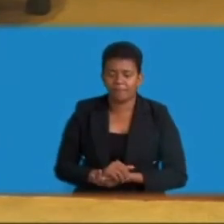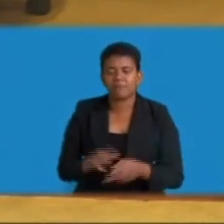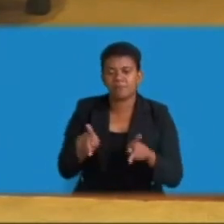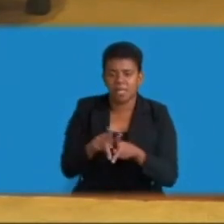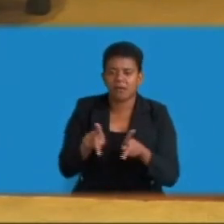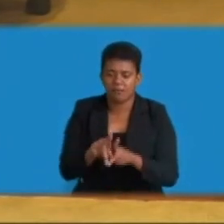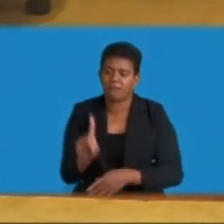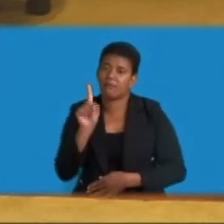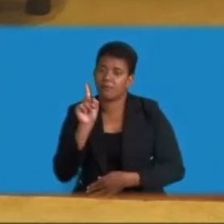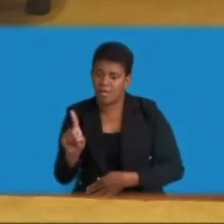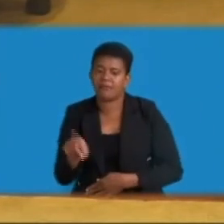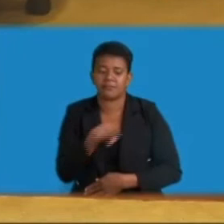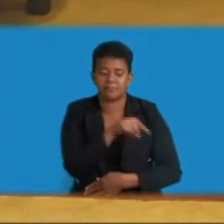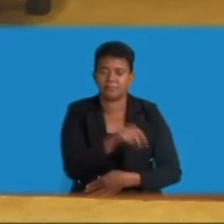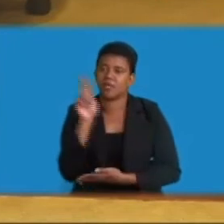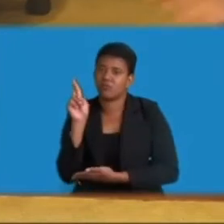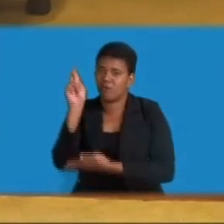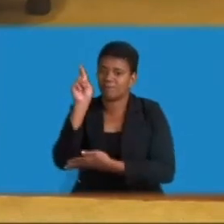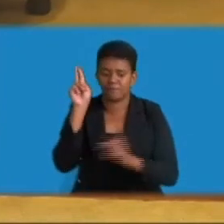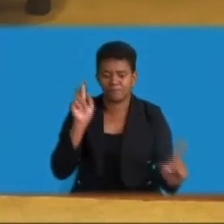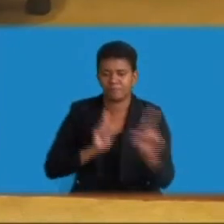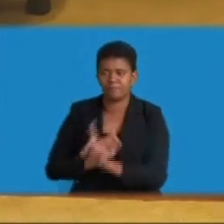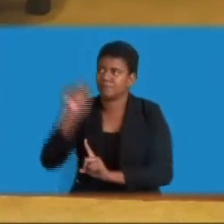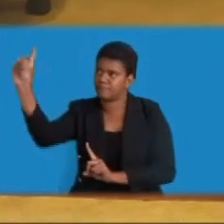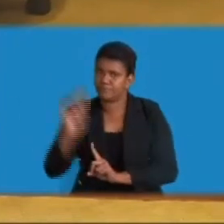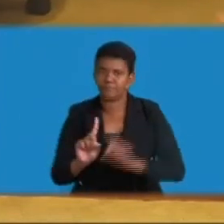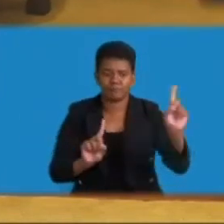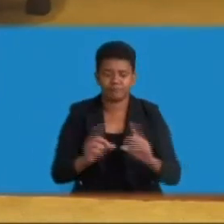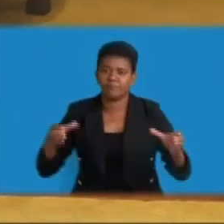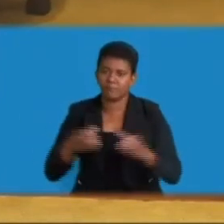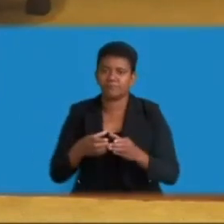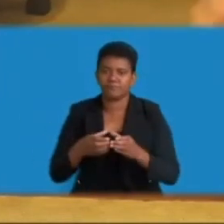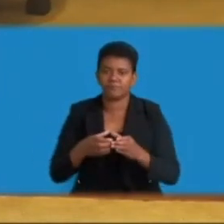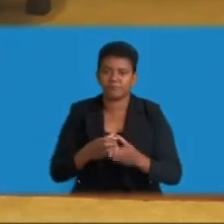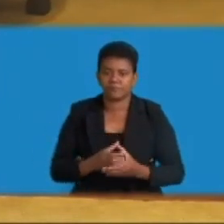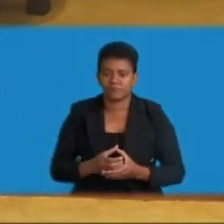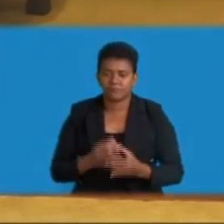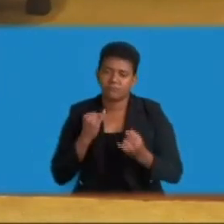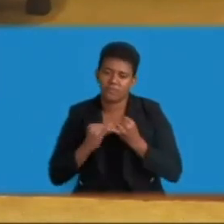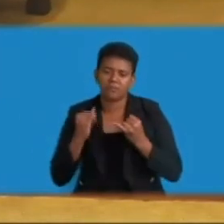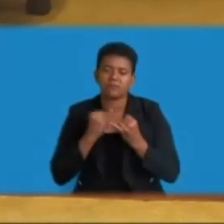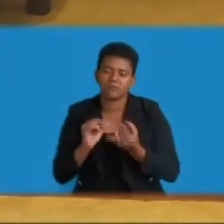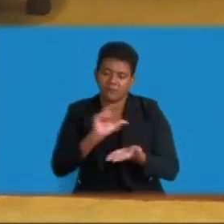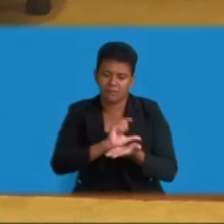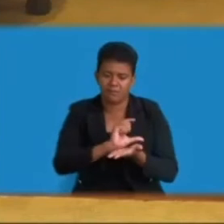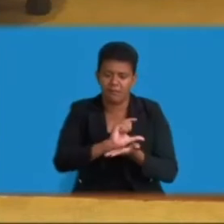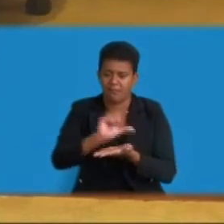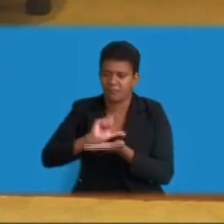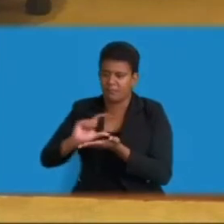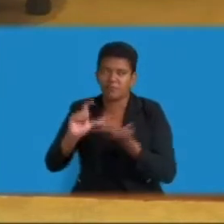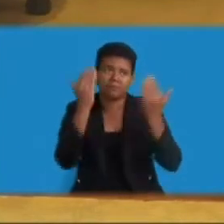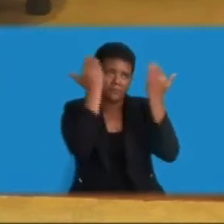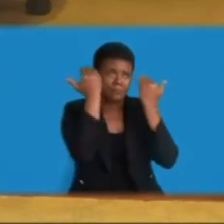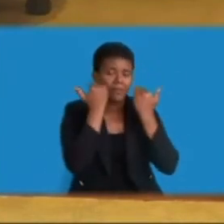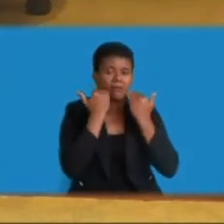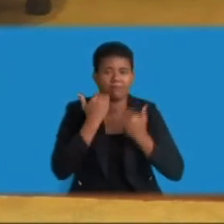partnership and not what the minister is saying. The other, this is very clear. Madam Speaker, maybe